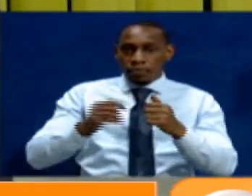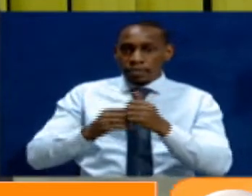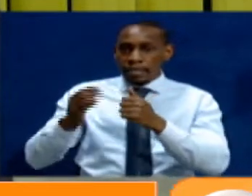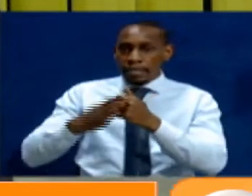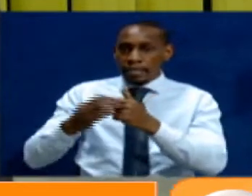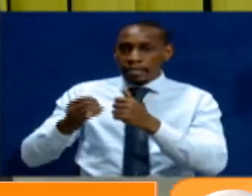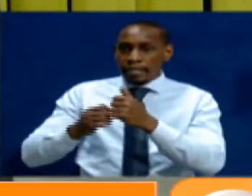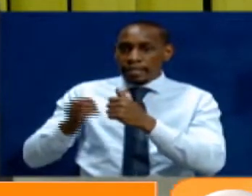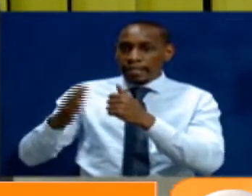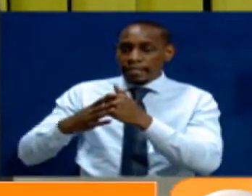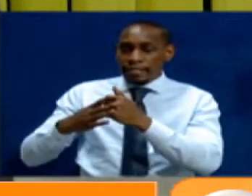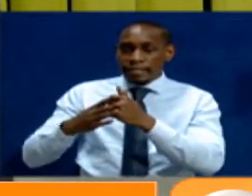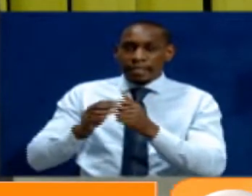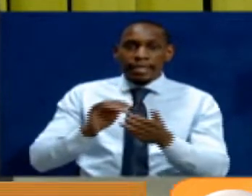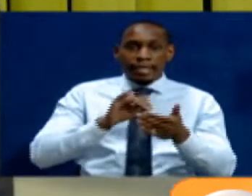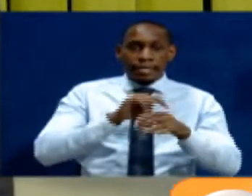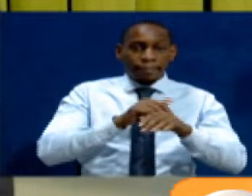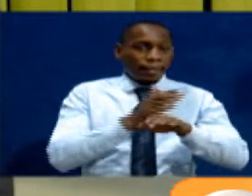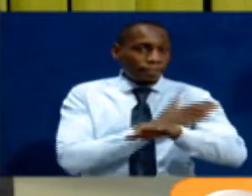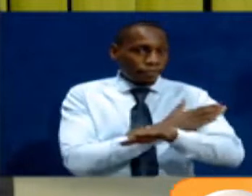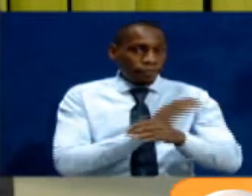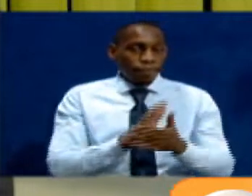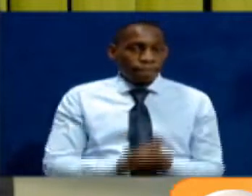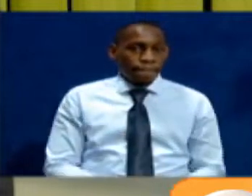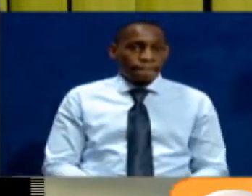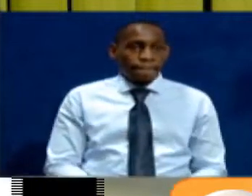1919. That time,